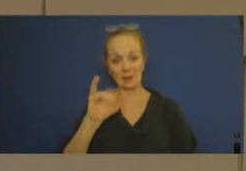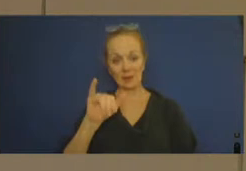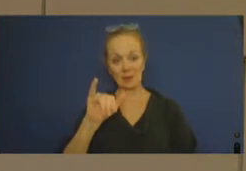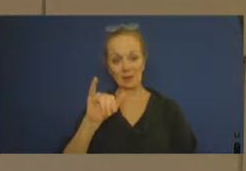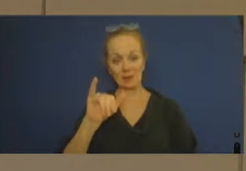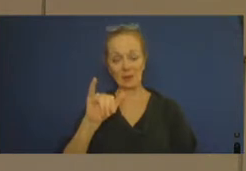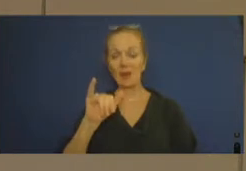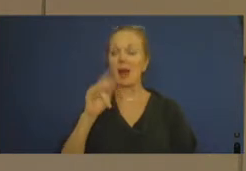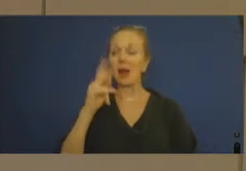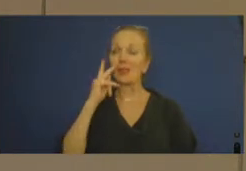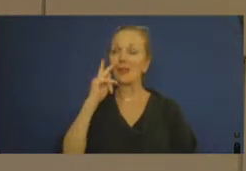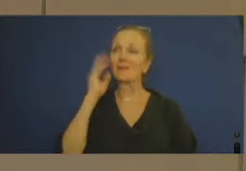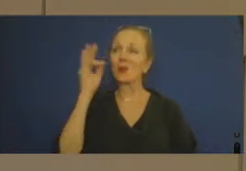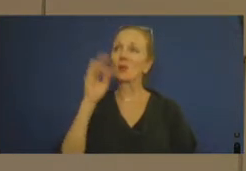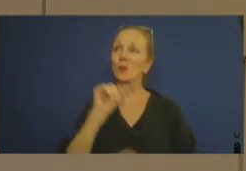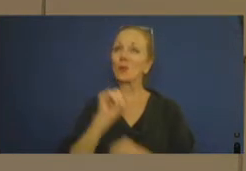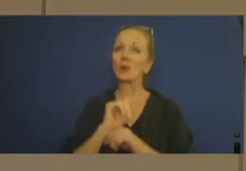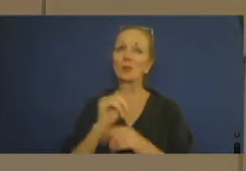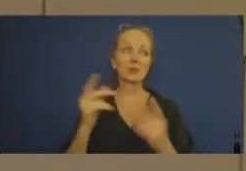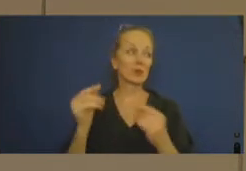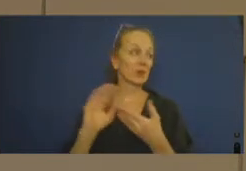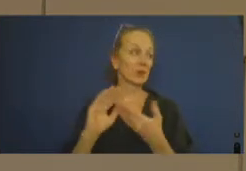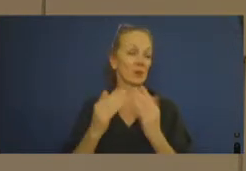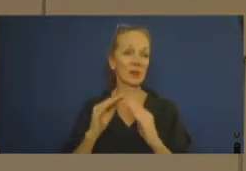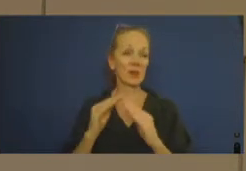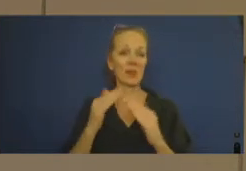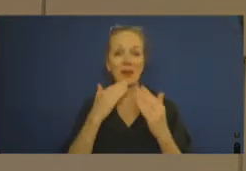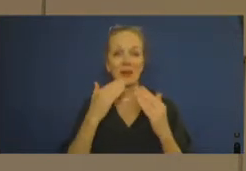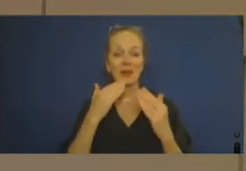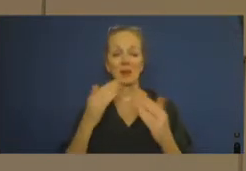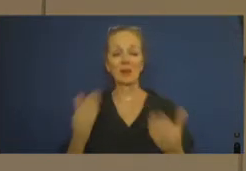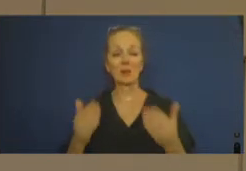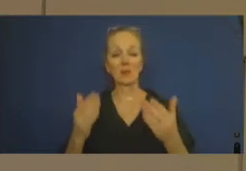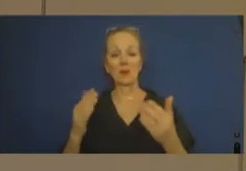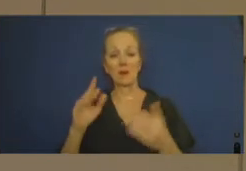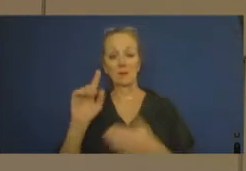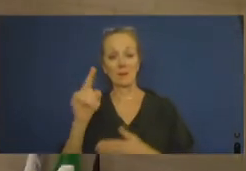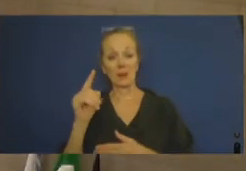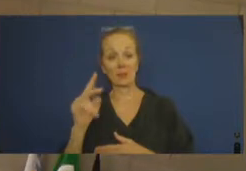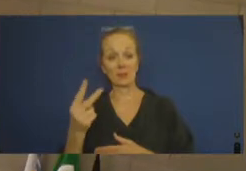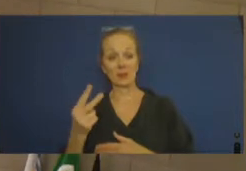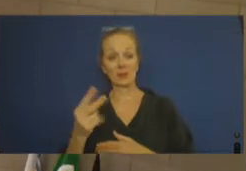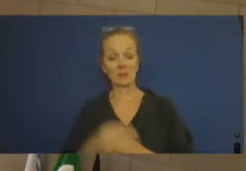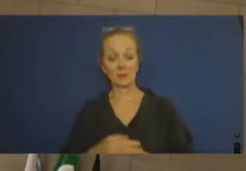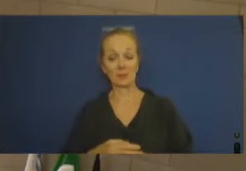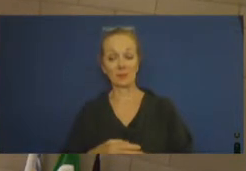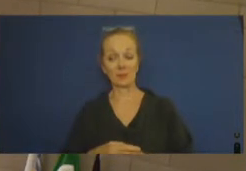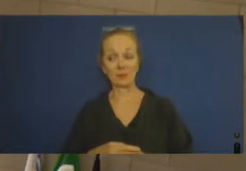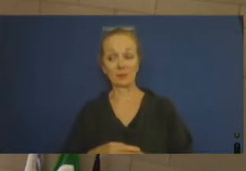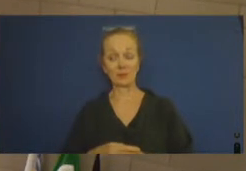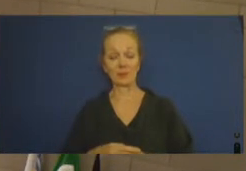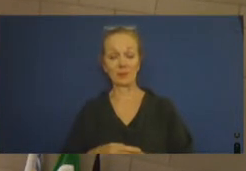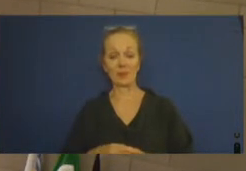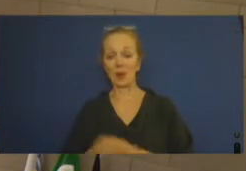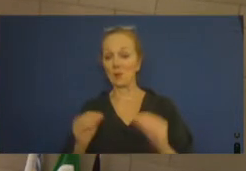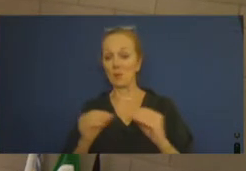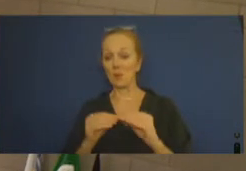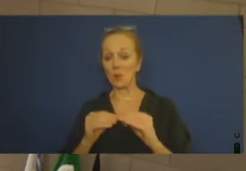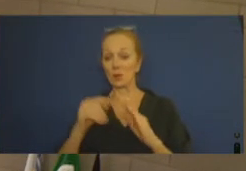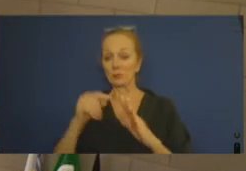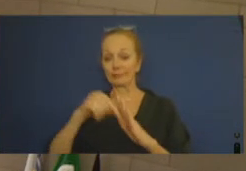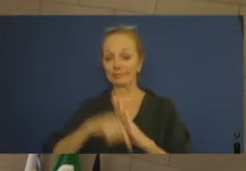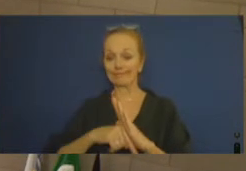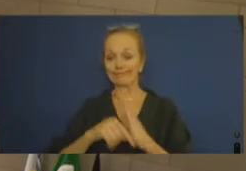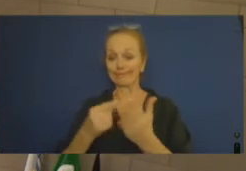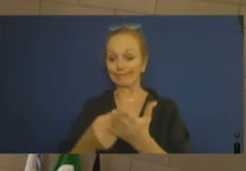in the community. Thank you, Madam Mayor. All right, we have a motion and a second on the floor. Any further discussion? Yes, I do.